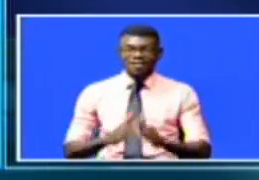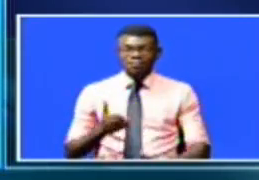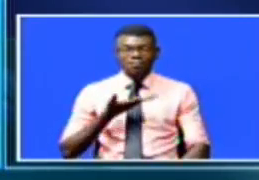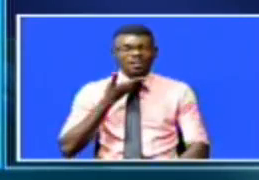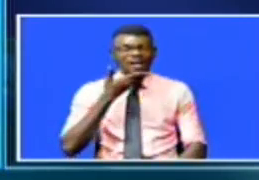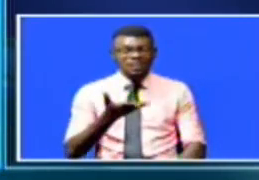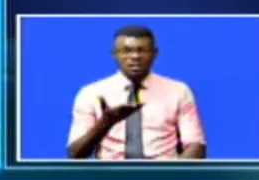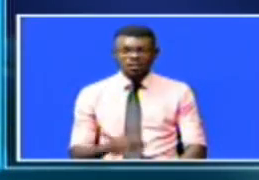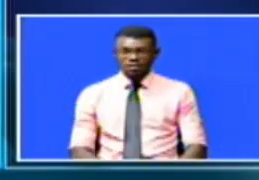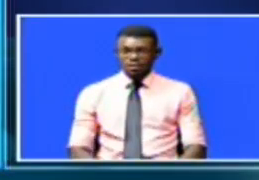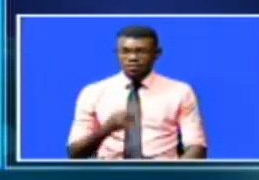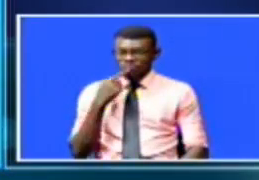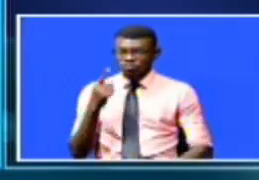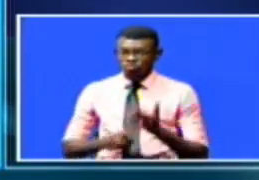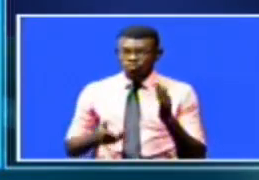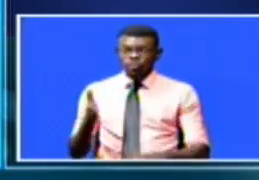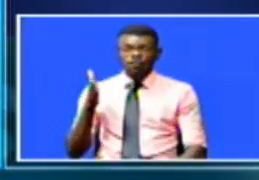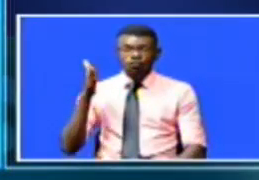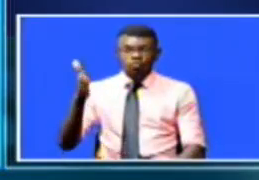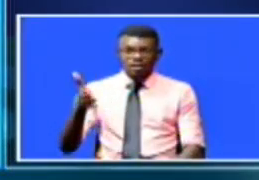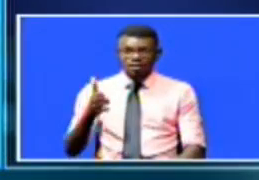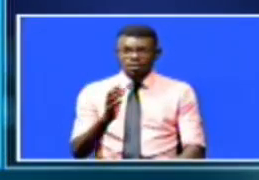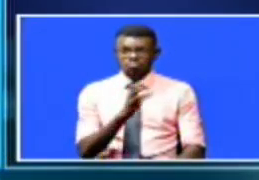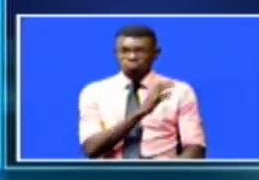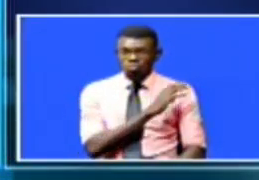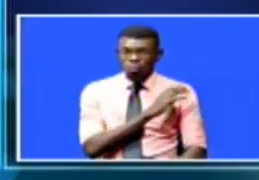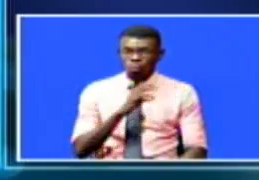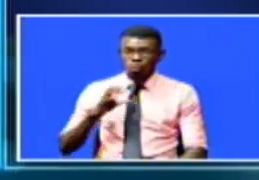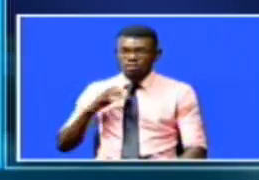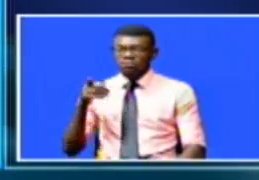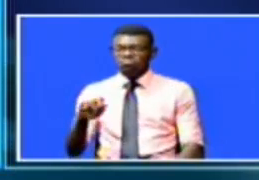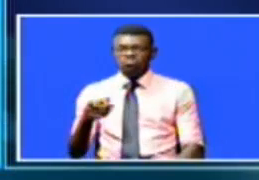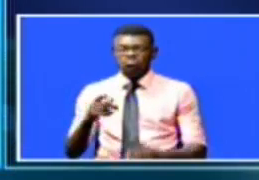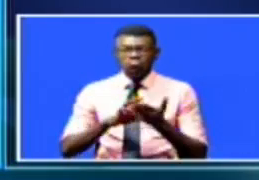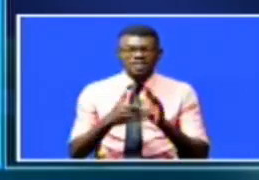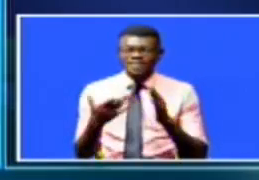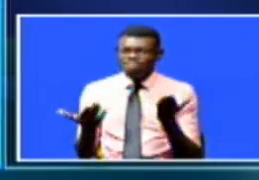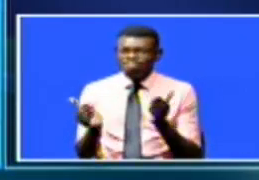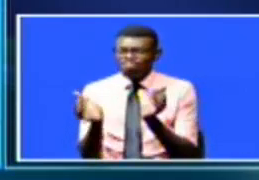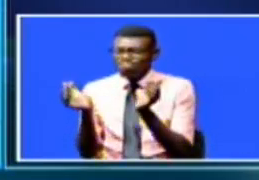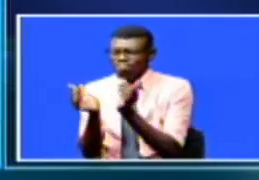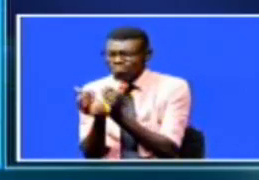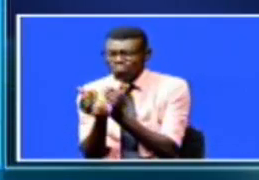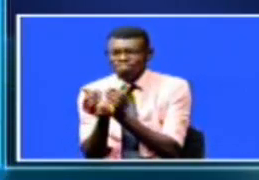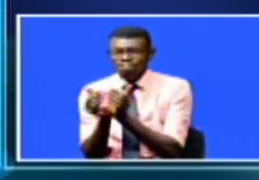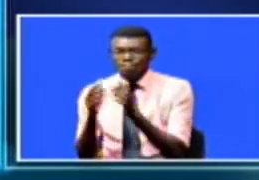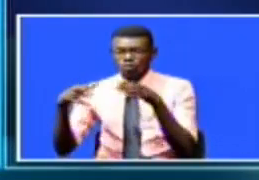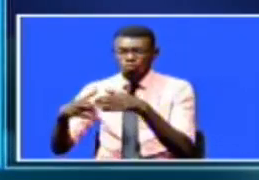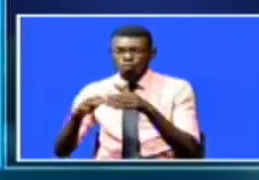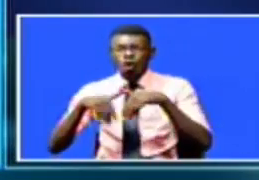that in the future, such committees should not be a preserve of either minority or